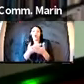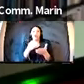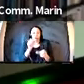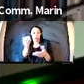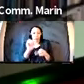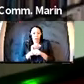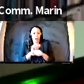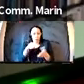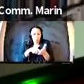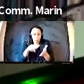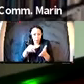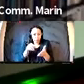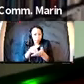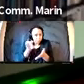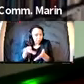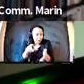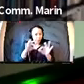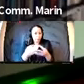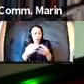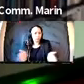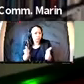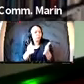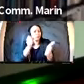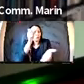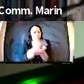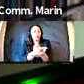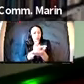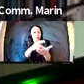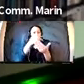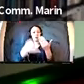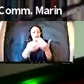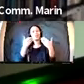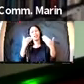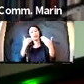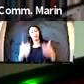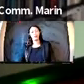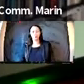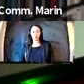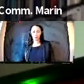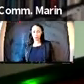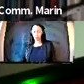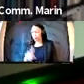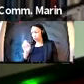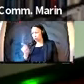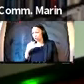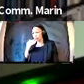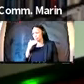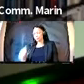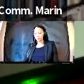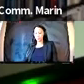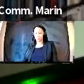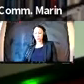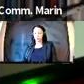these reasons, we respectfully urge you to approve this project. Thank you. Thank you. Questions? For Ms. Carrillo.